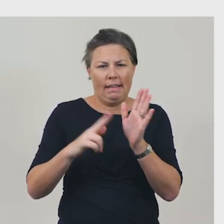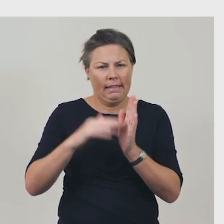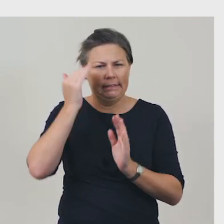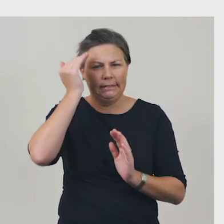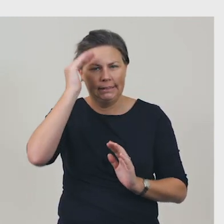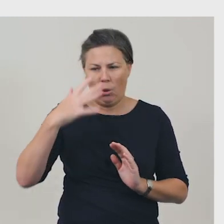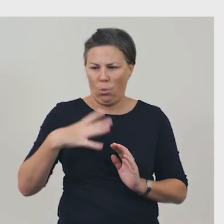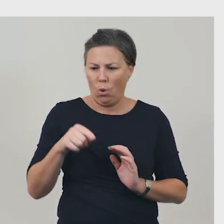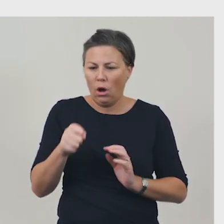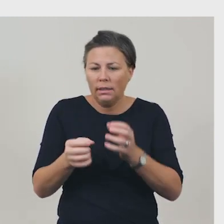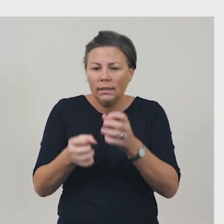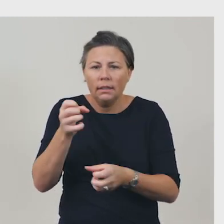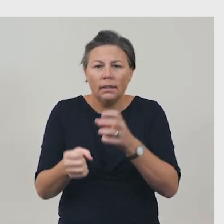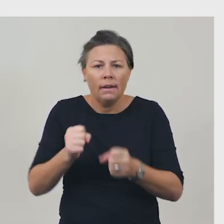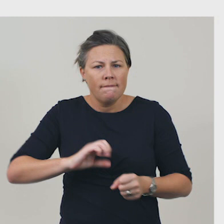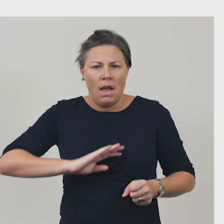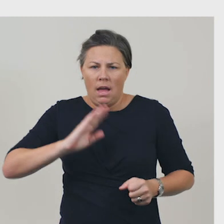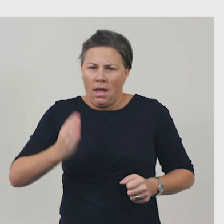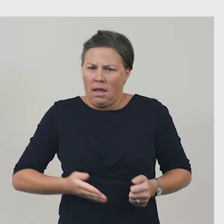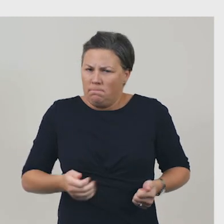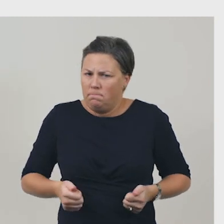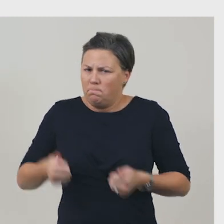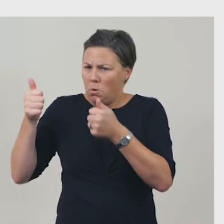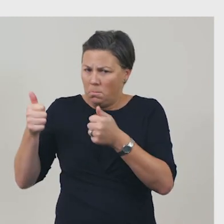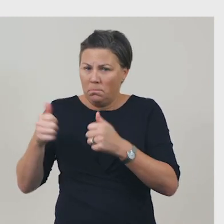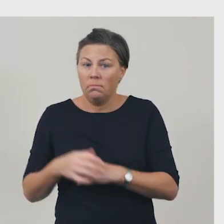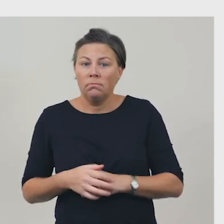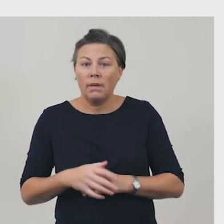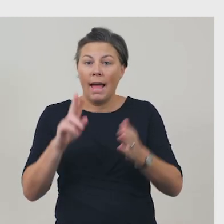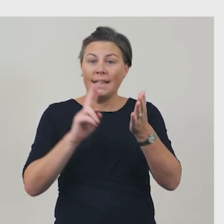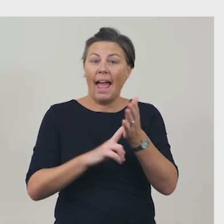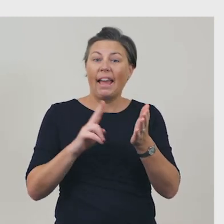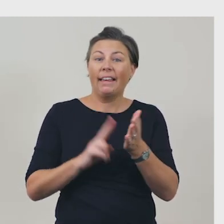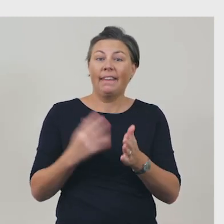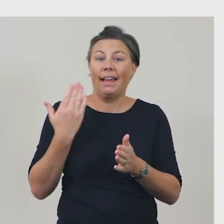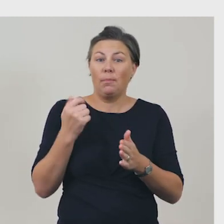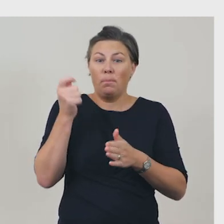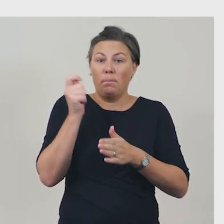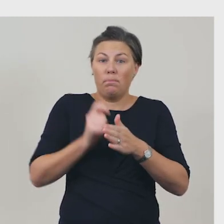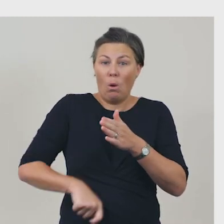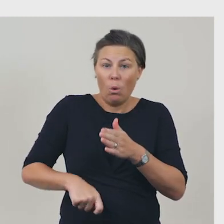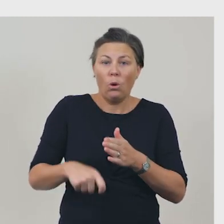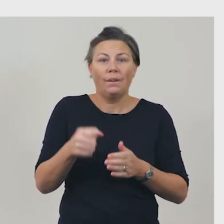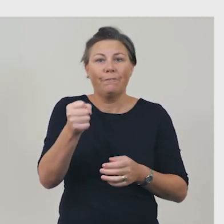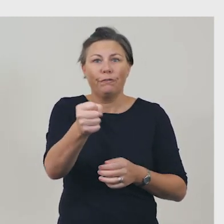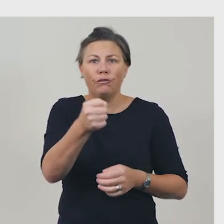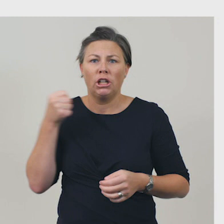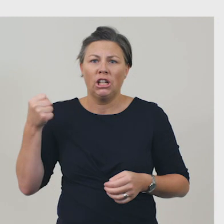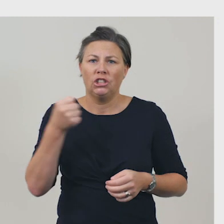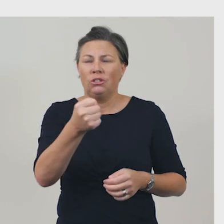visit to Brisbane. I'm the first person in the town to have one. There is no greater luxury in this sweltering Queensland